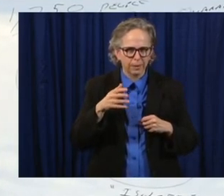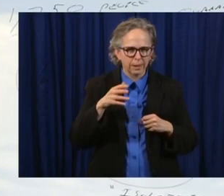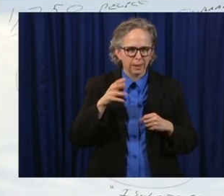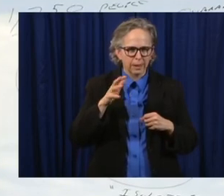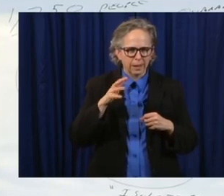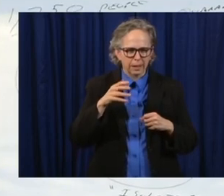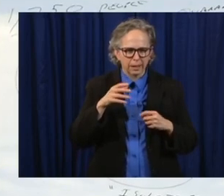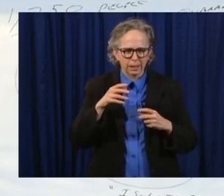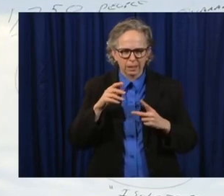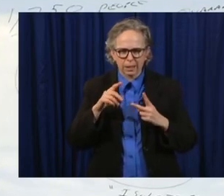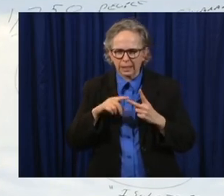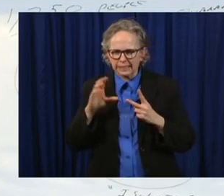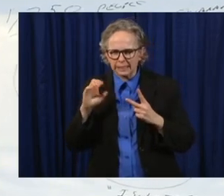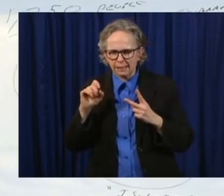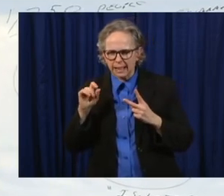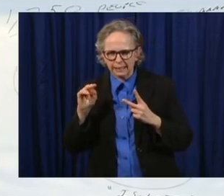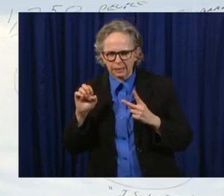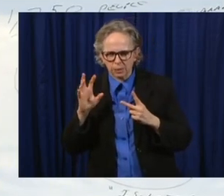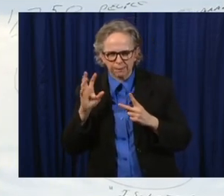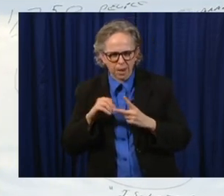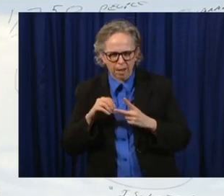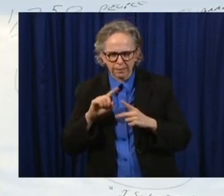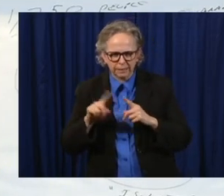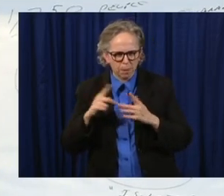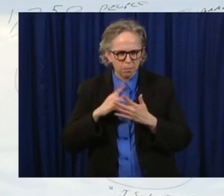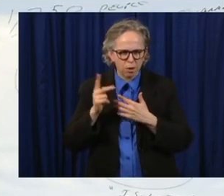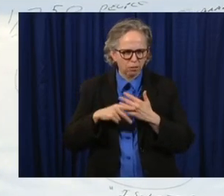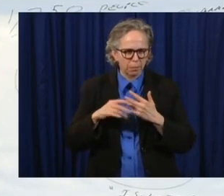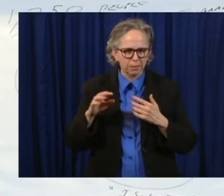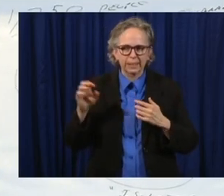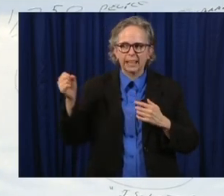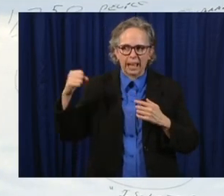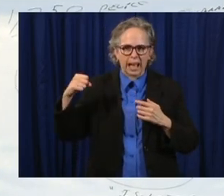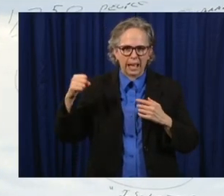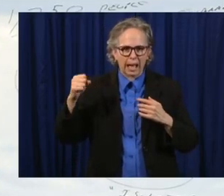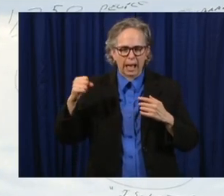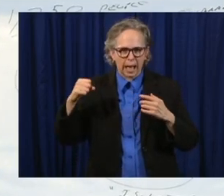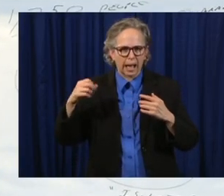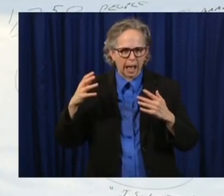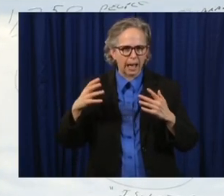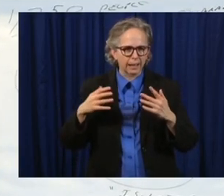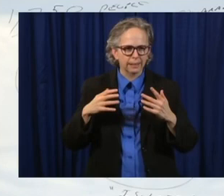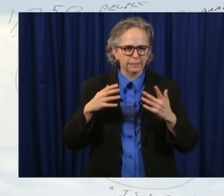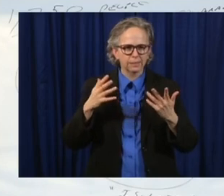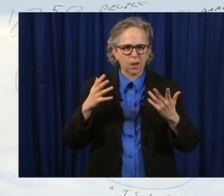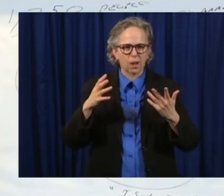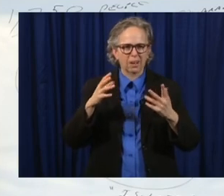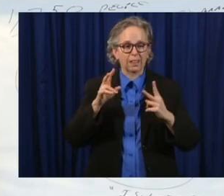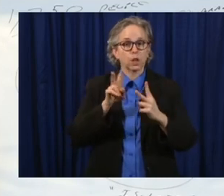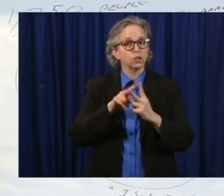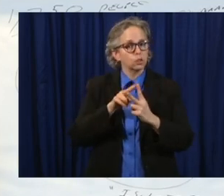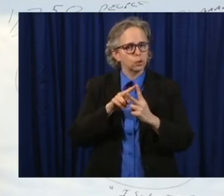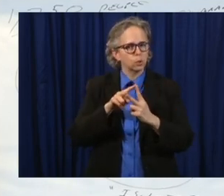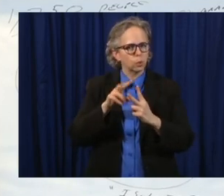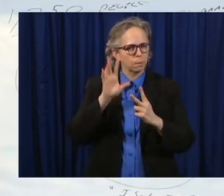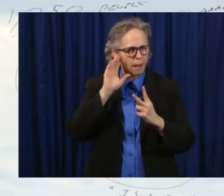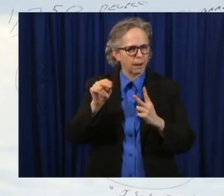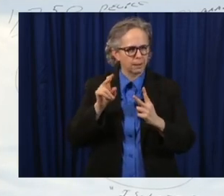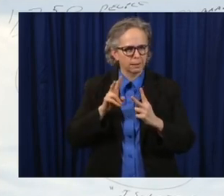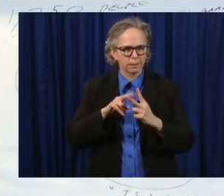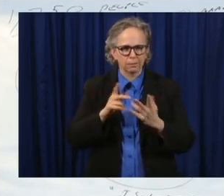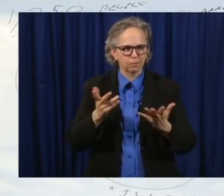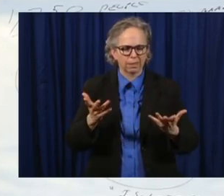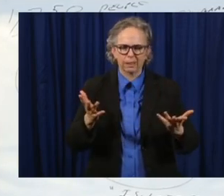was involved in another program, the Edison Center. So these are two that were directly